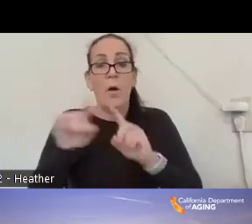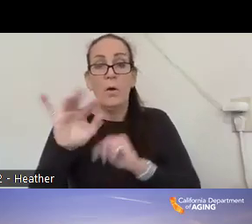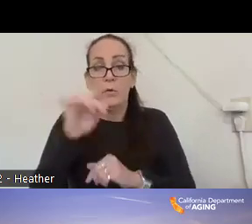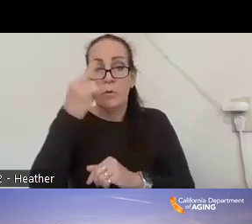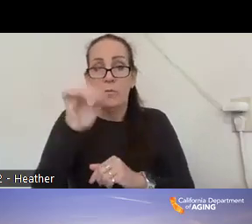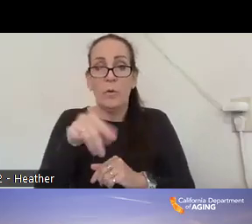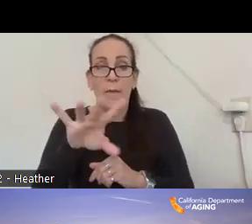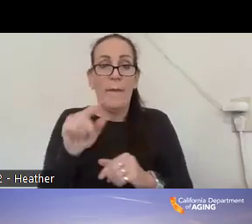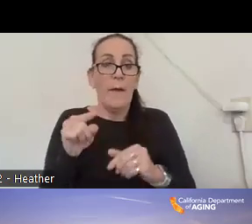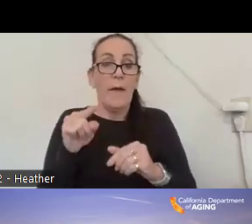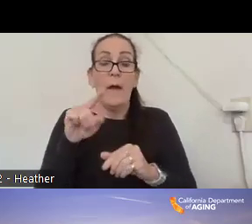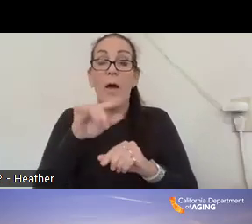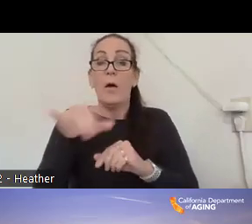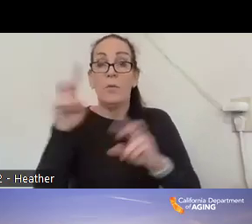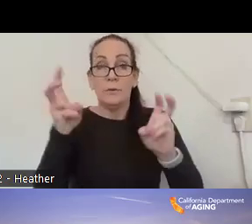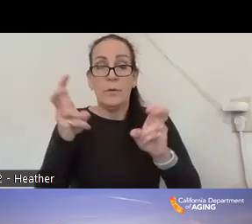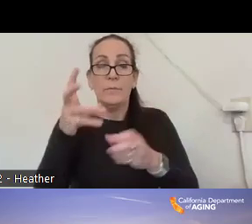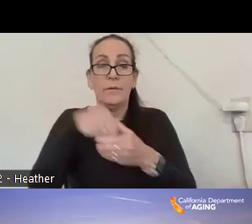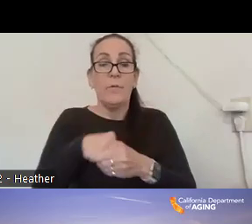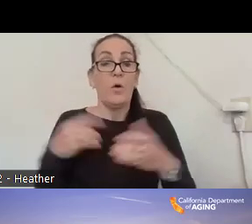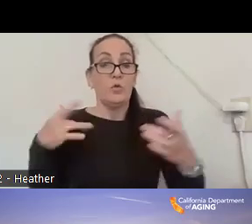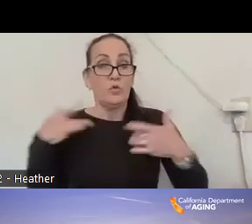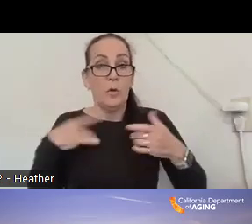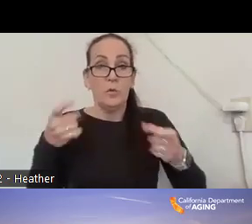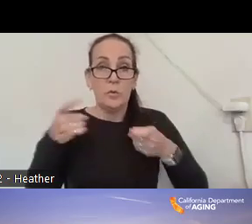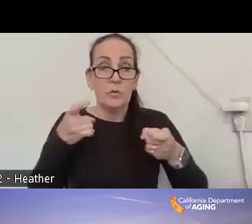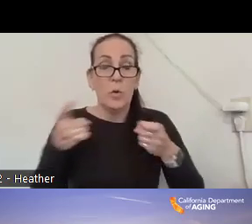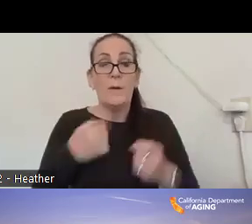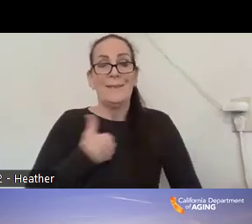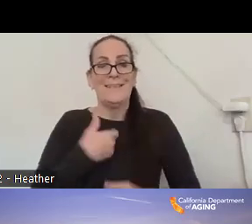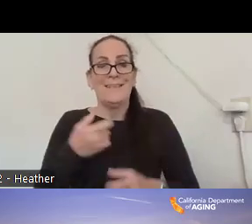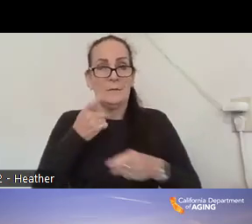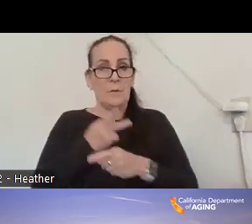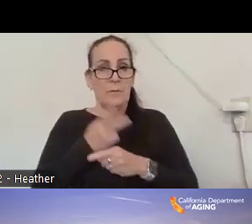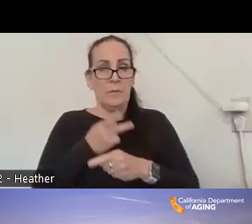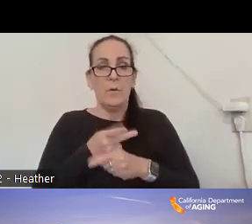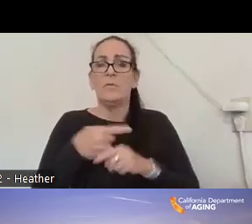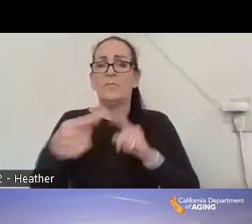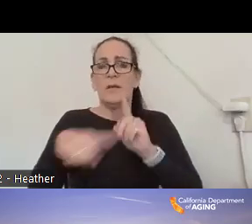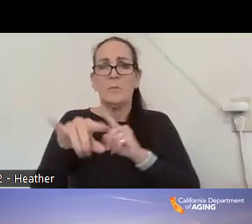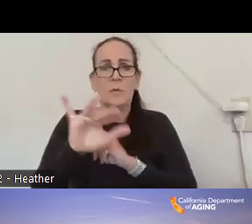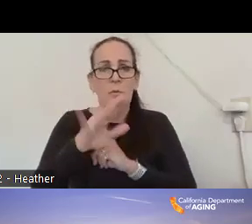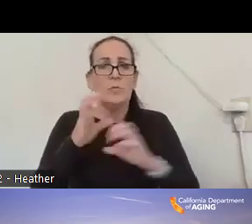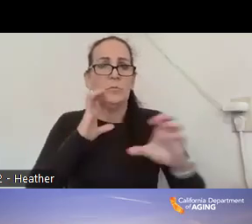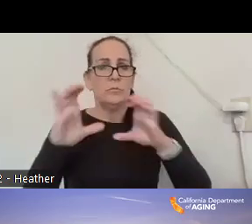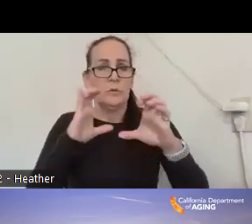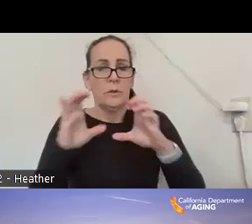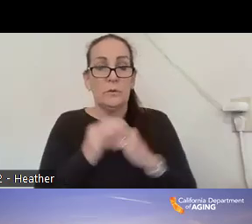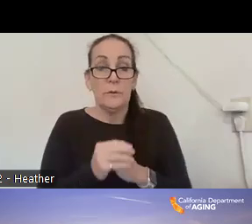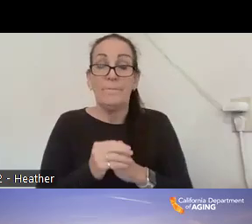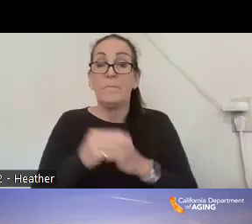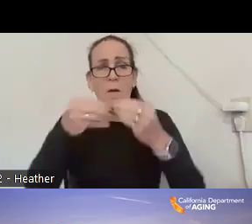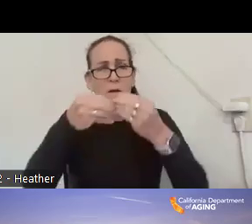So other topics included managing stress, self-care, and even communication. And there were